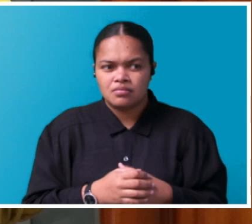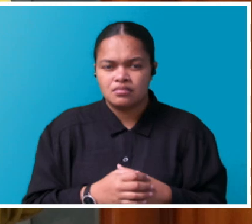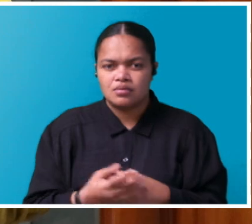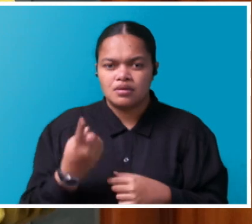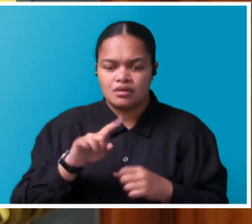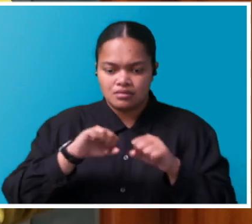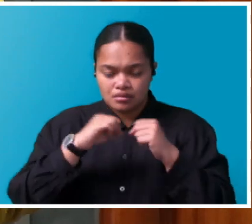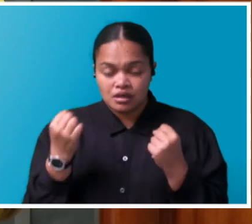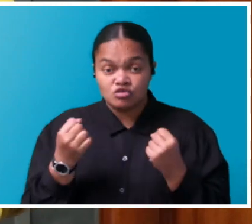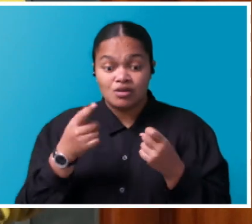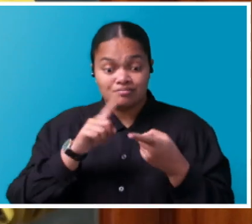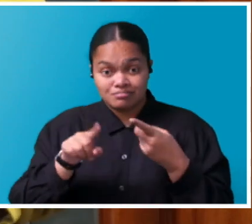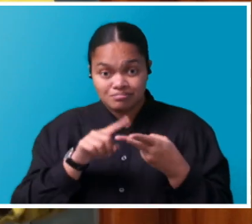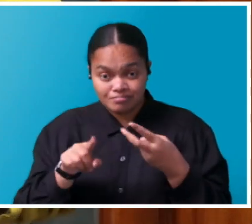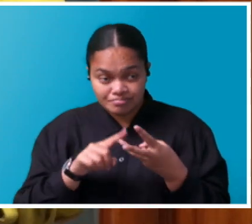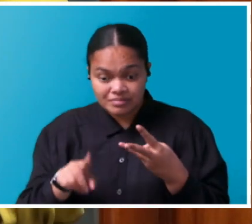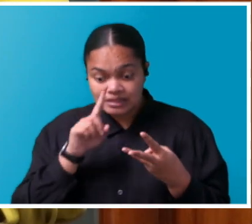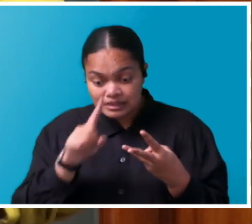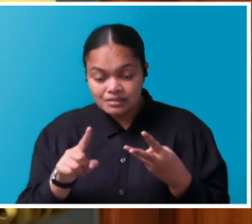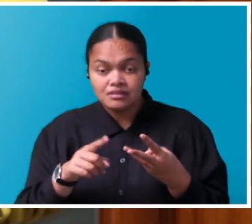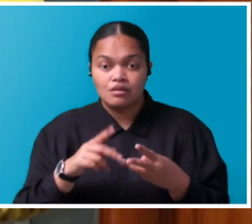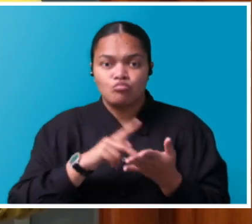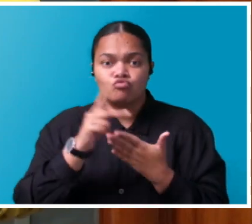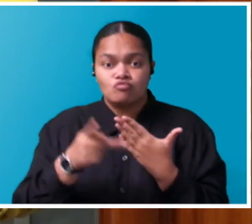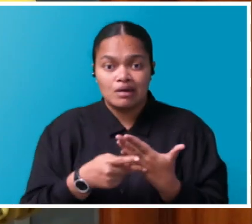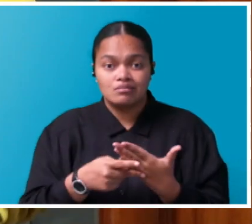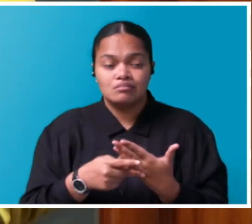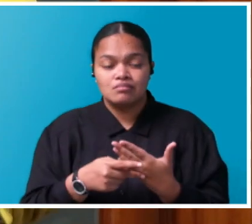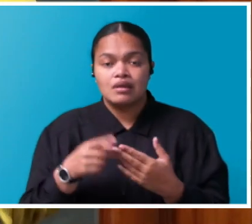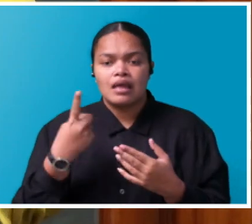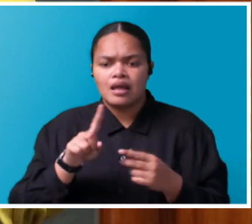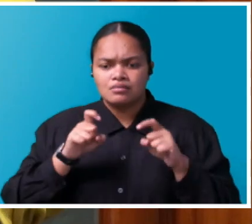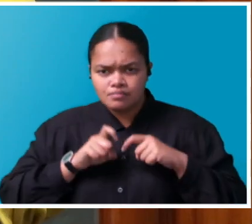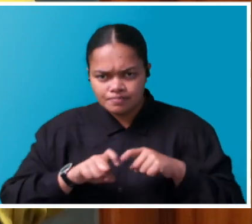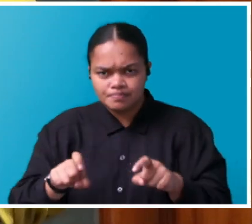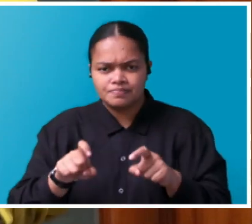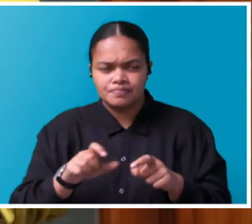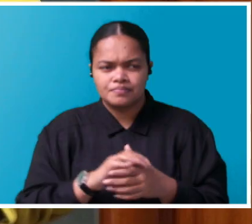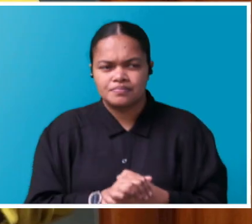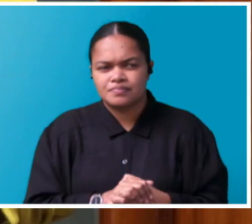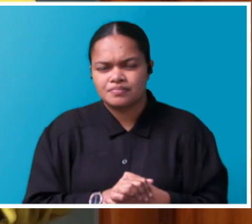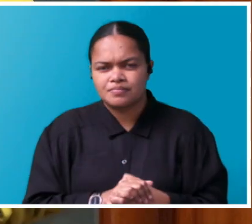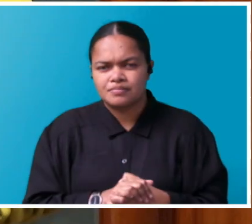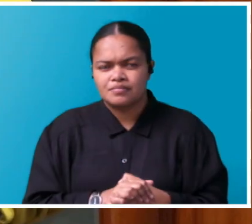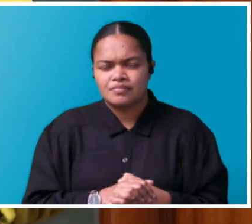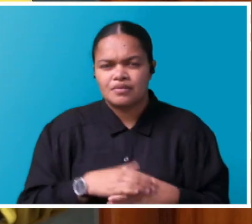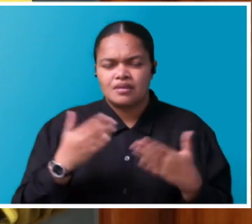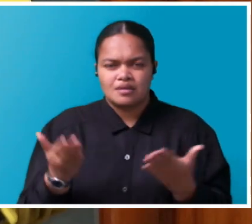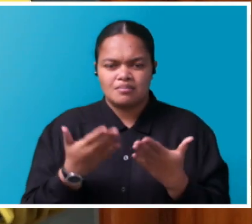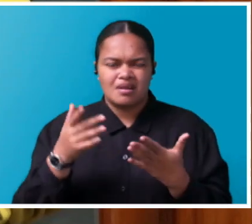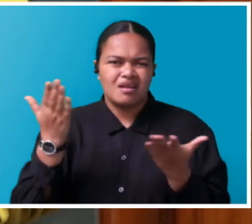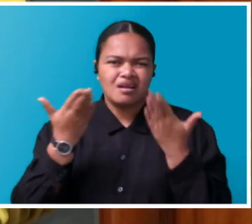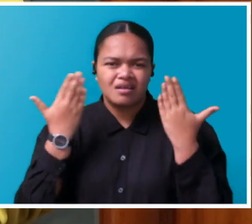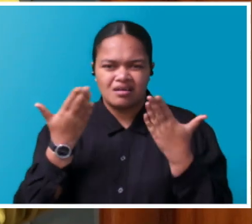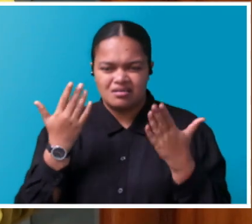sequestration objective of the emission reduction program in terms of maintaining and enhancing carbon sinks. Four, it should